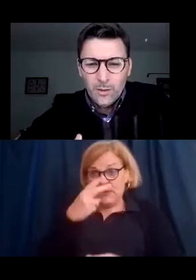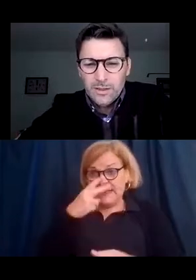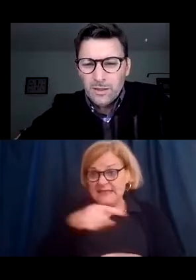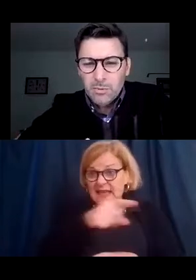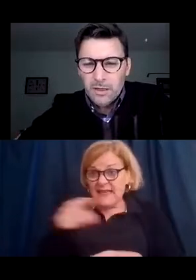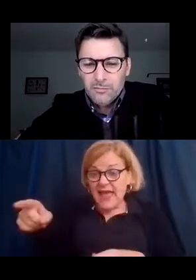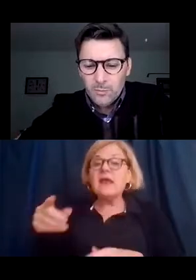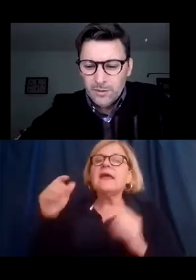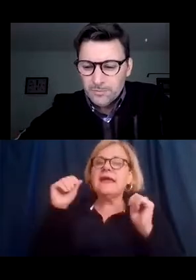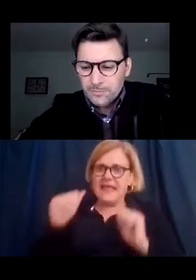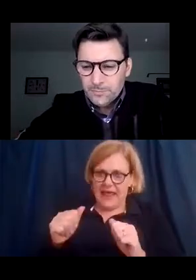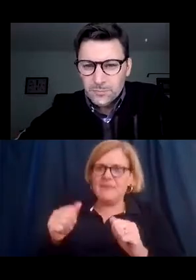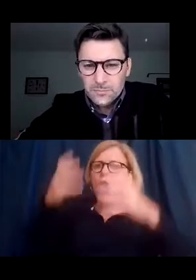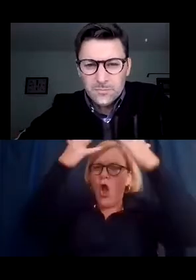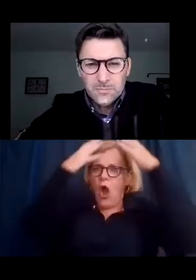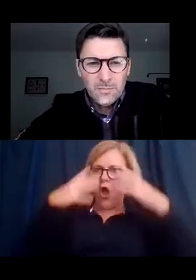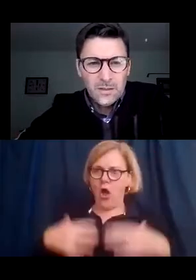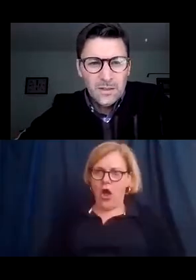we know it can be everywhere.